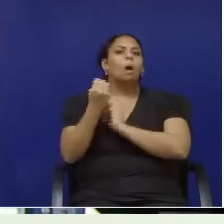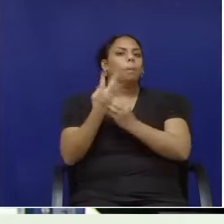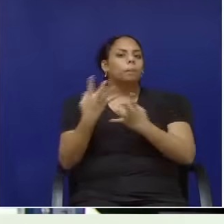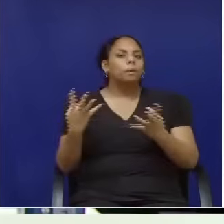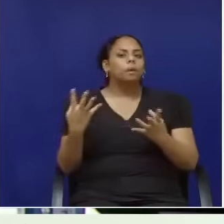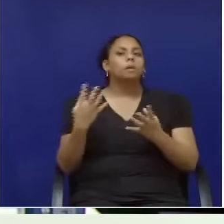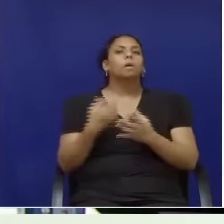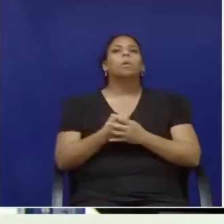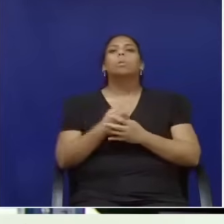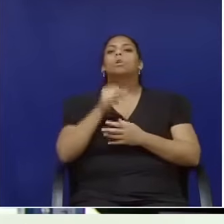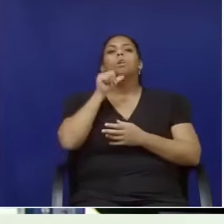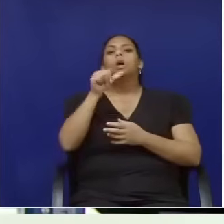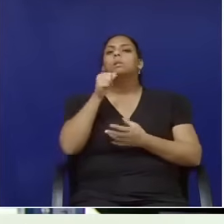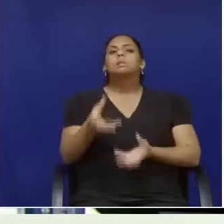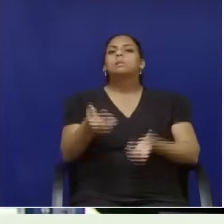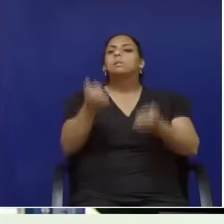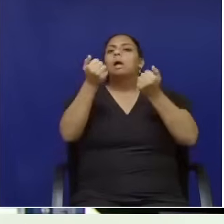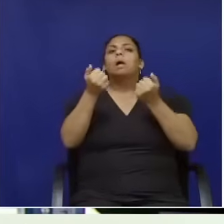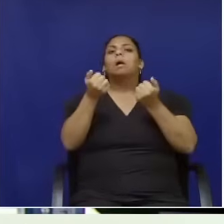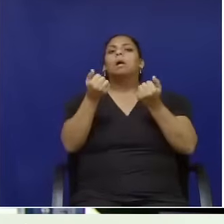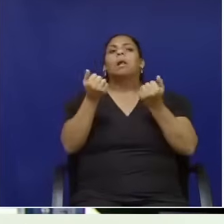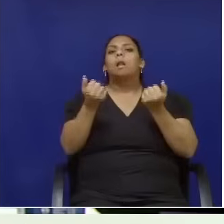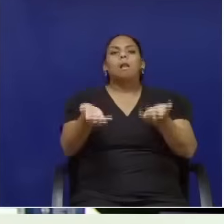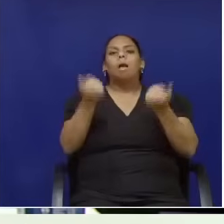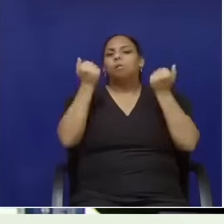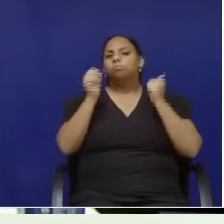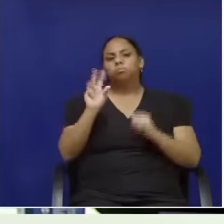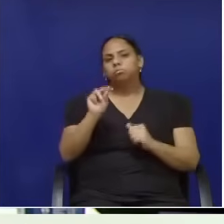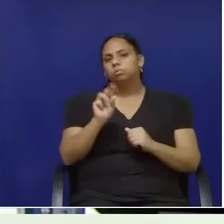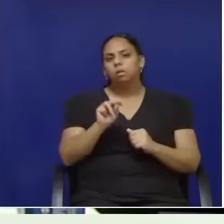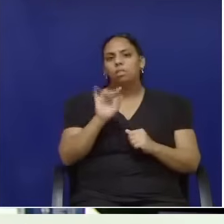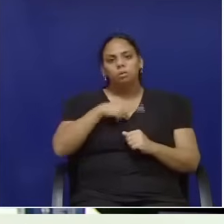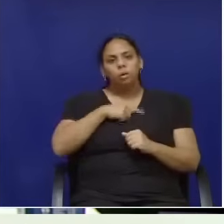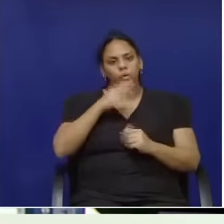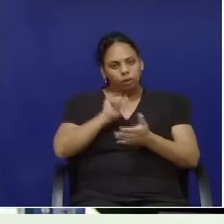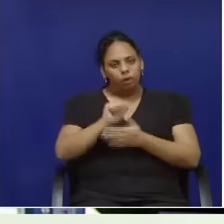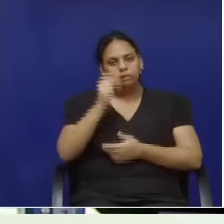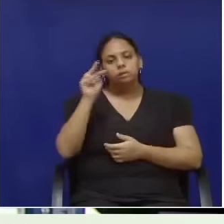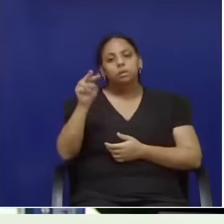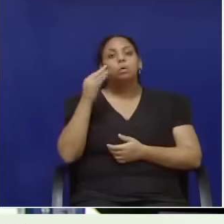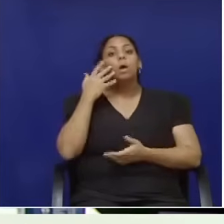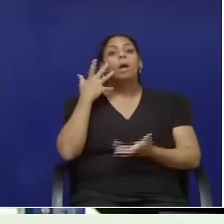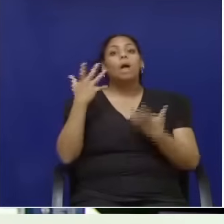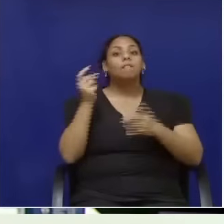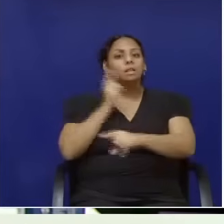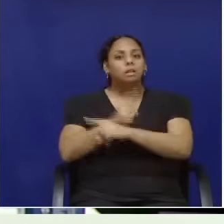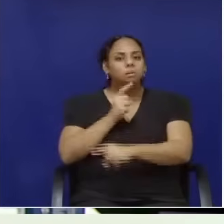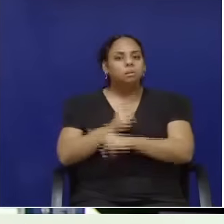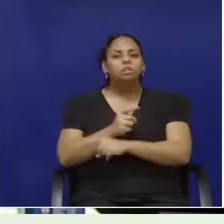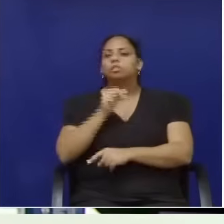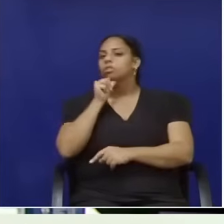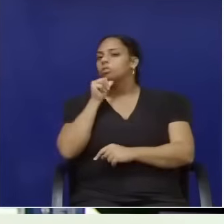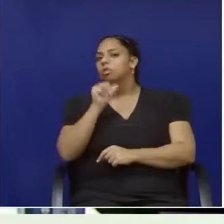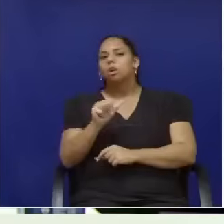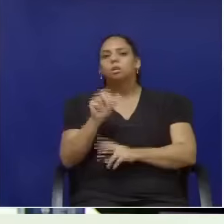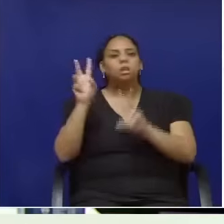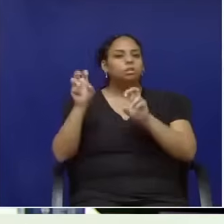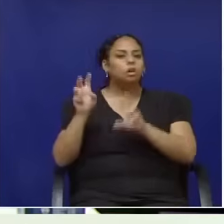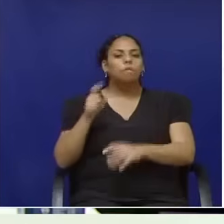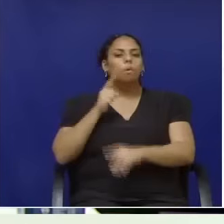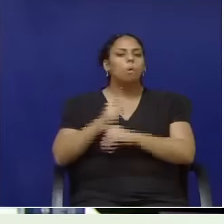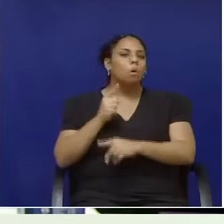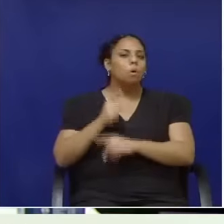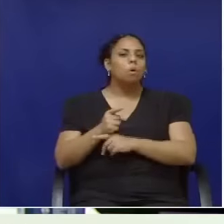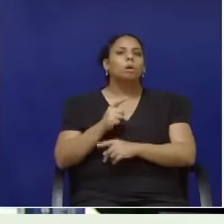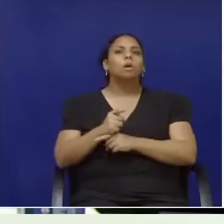not taking it light. That's why you can see where there has been discipline, it's not even an issue of warning or docking